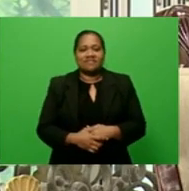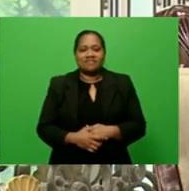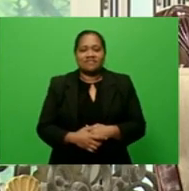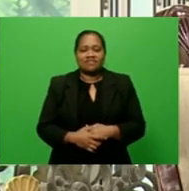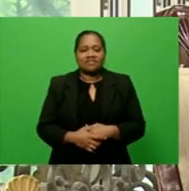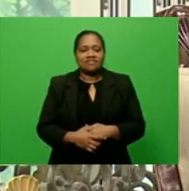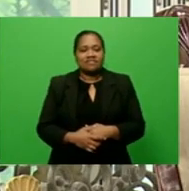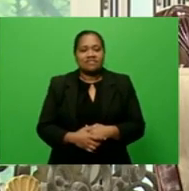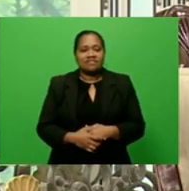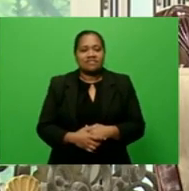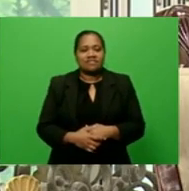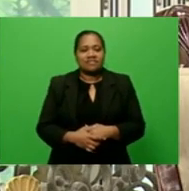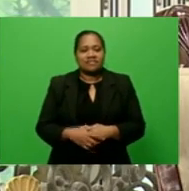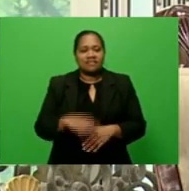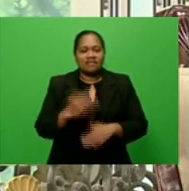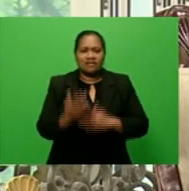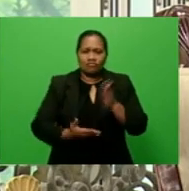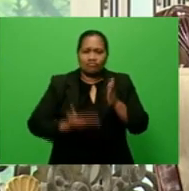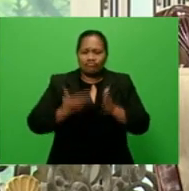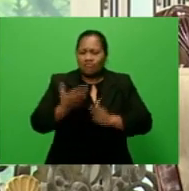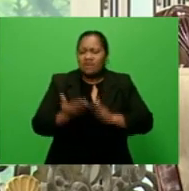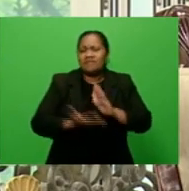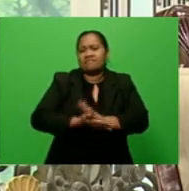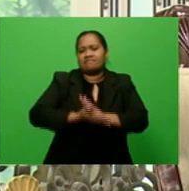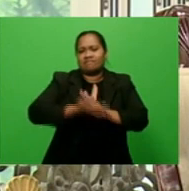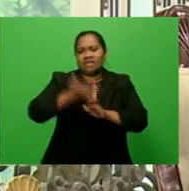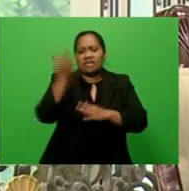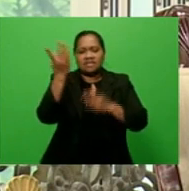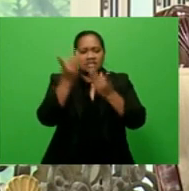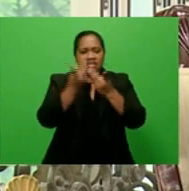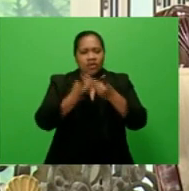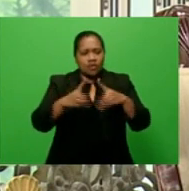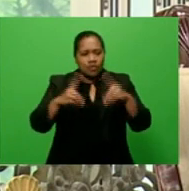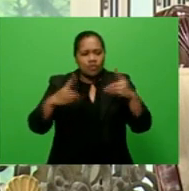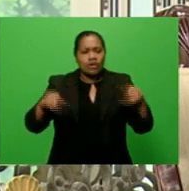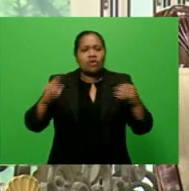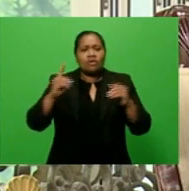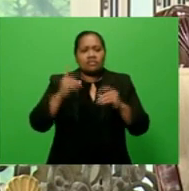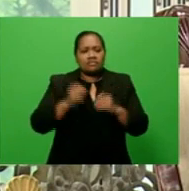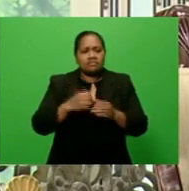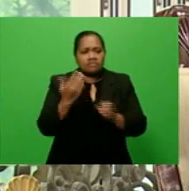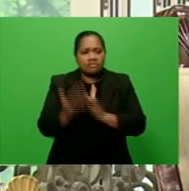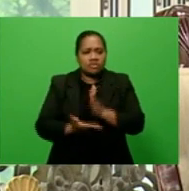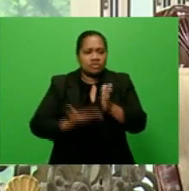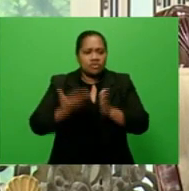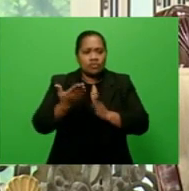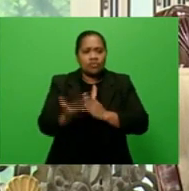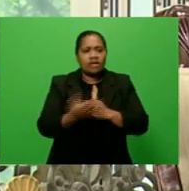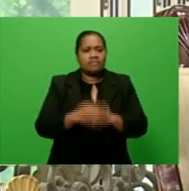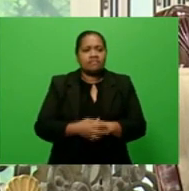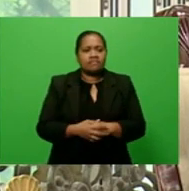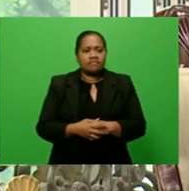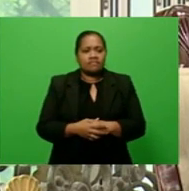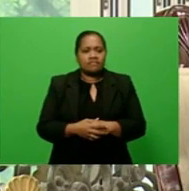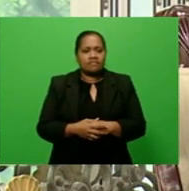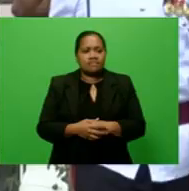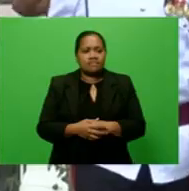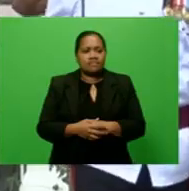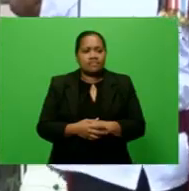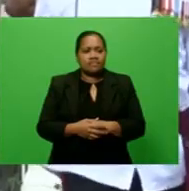highest decoration for valor, the award of the Victoria Cross to the late Corporal Stefanes Kunipal.